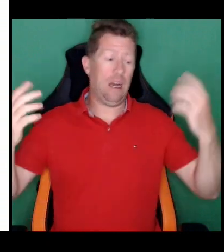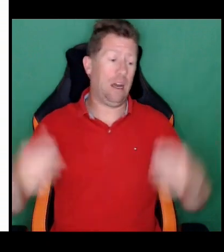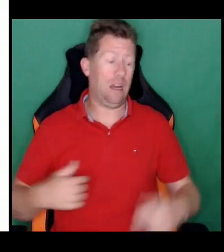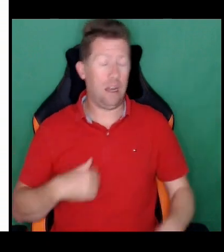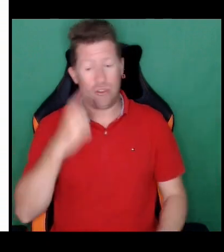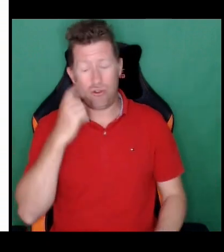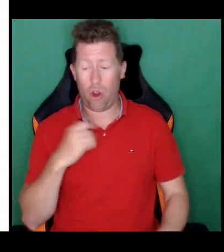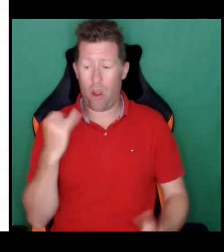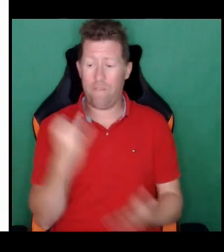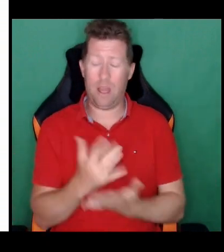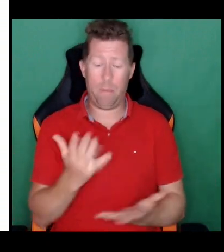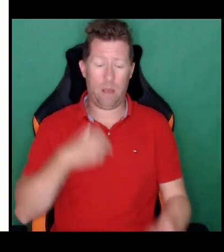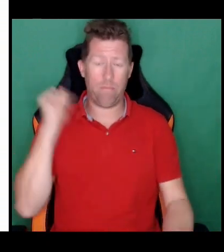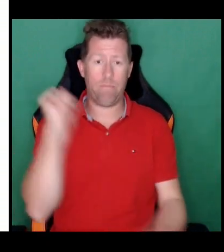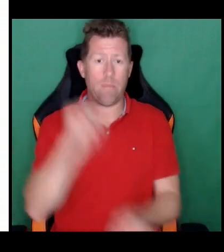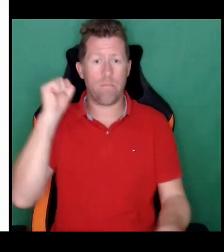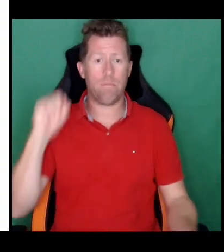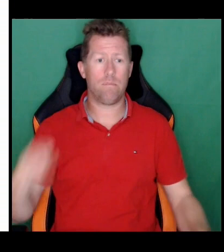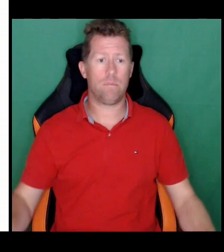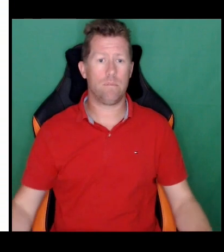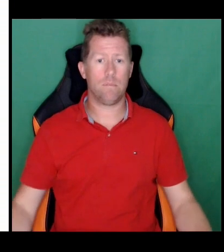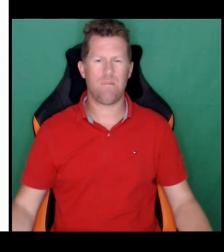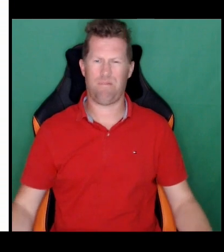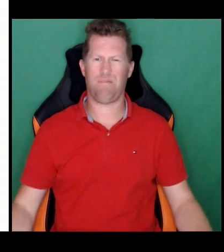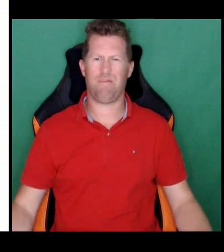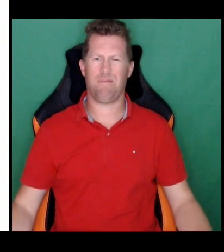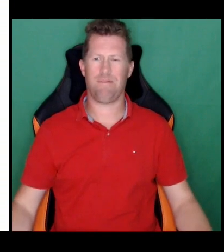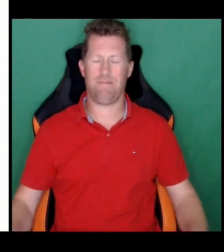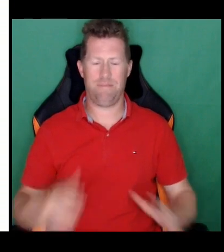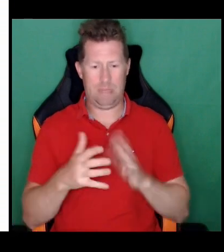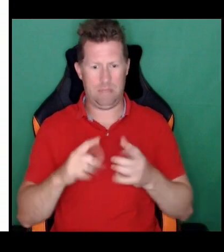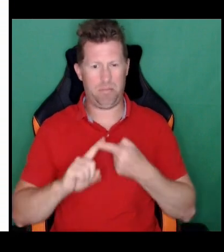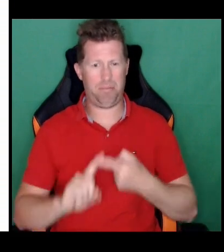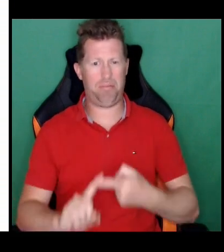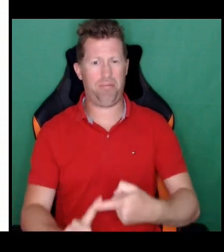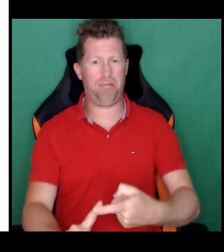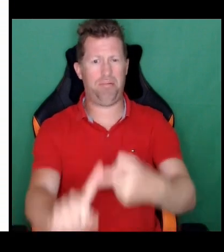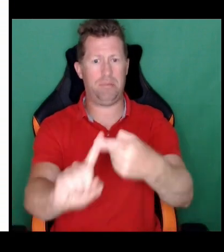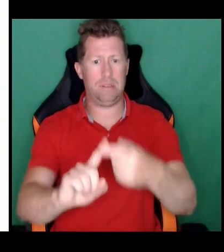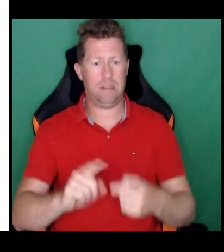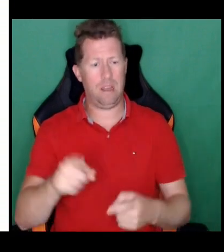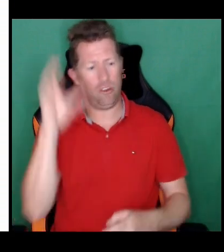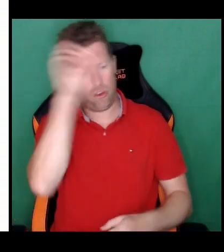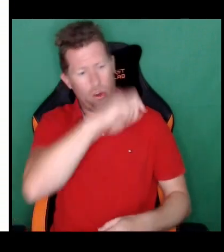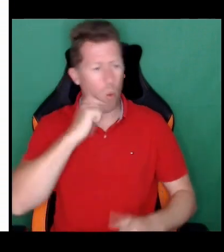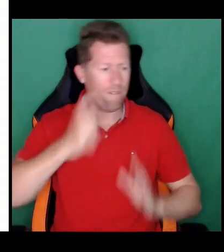they failed, and so they've just given up now, and they just have assumed that they'll be vaping for a long time.